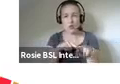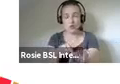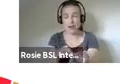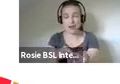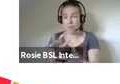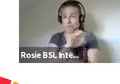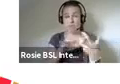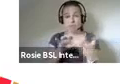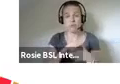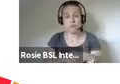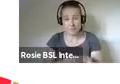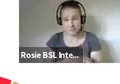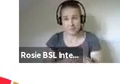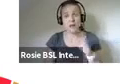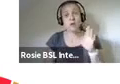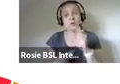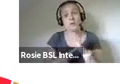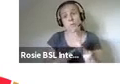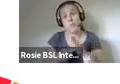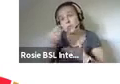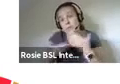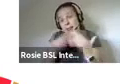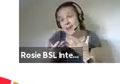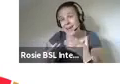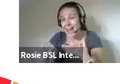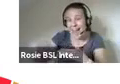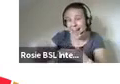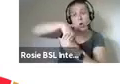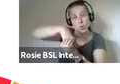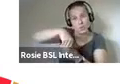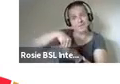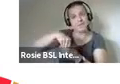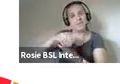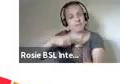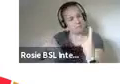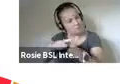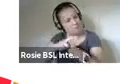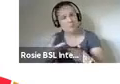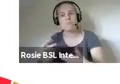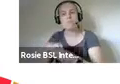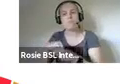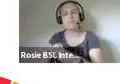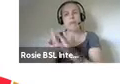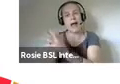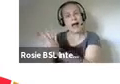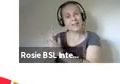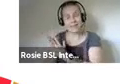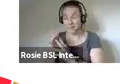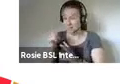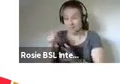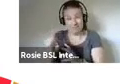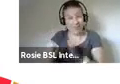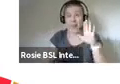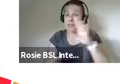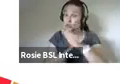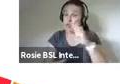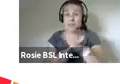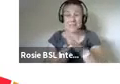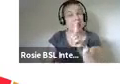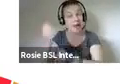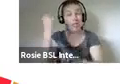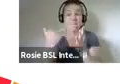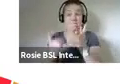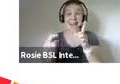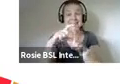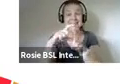say that inclusive ECD is so critical to achieving the sustainable development goals and for building